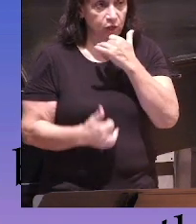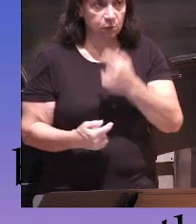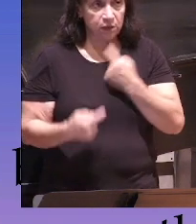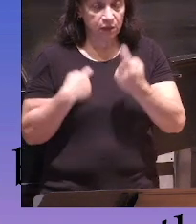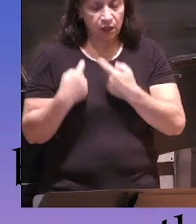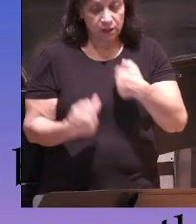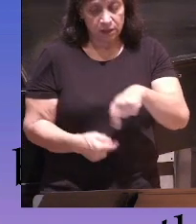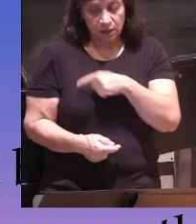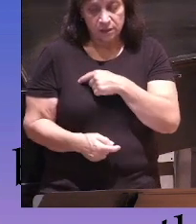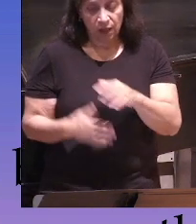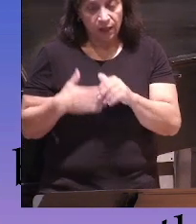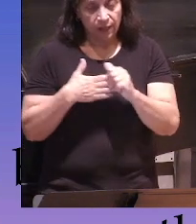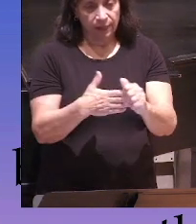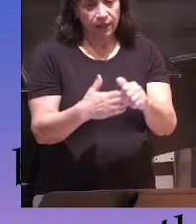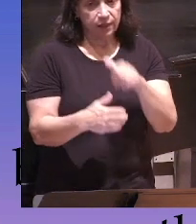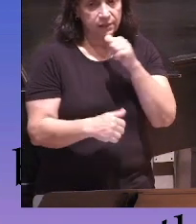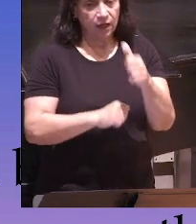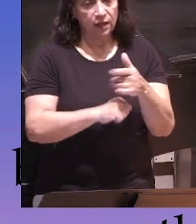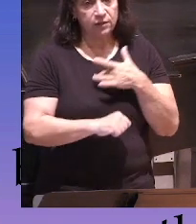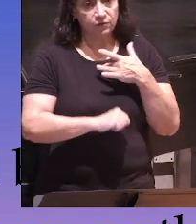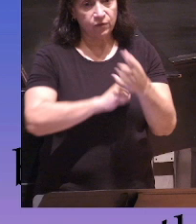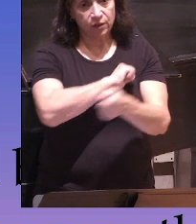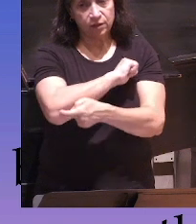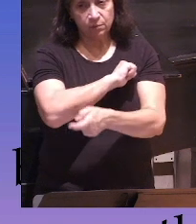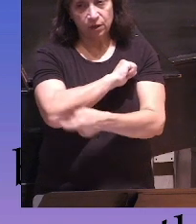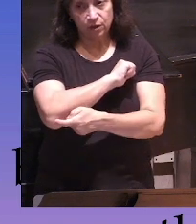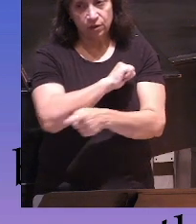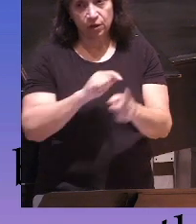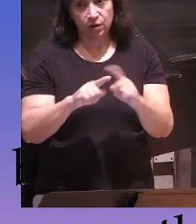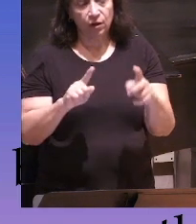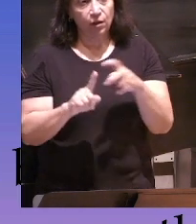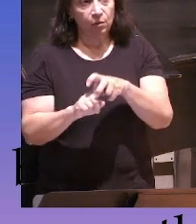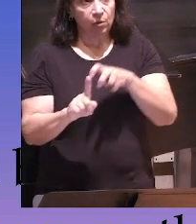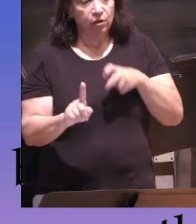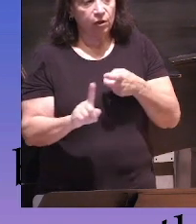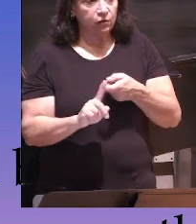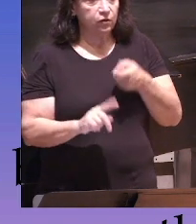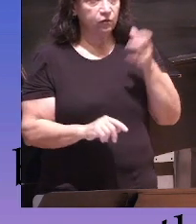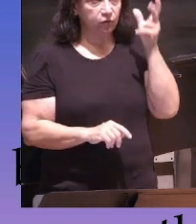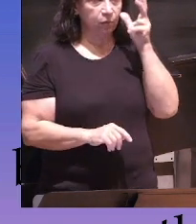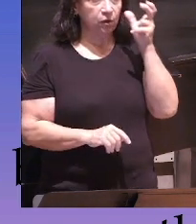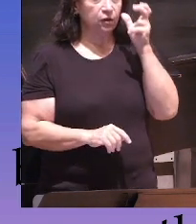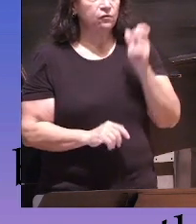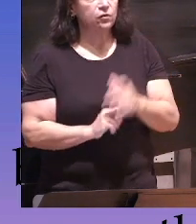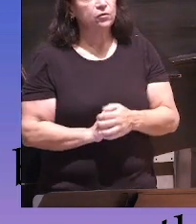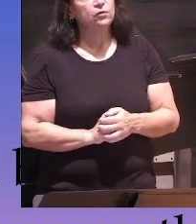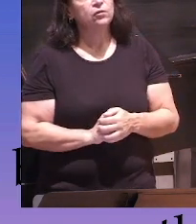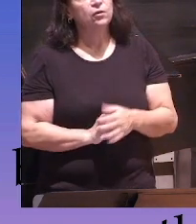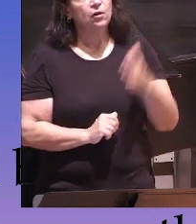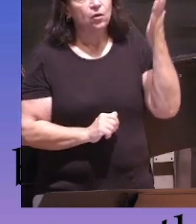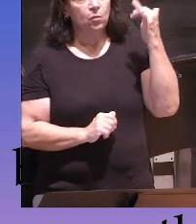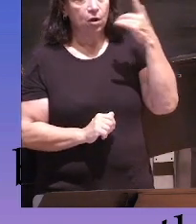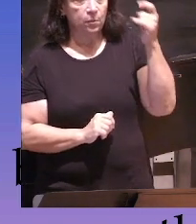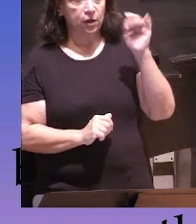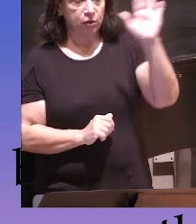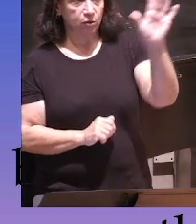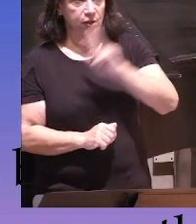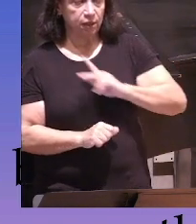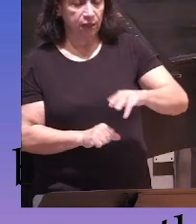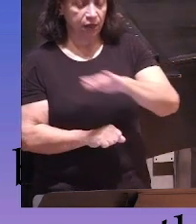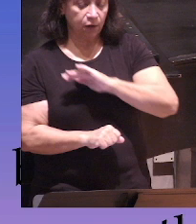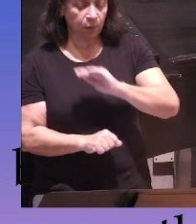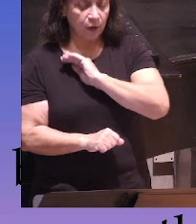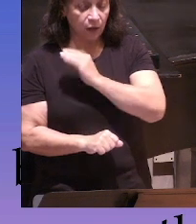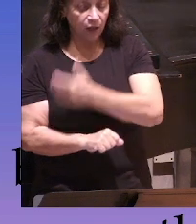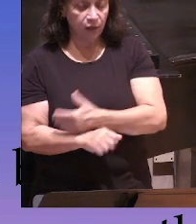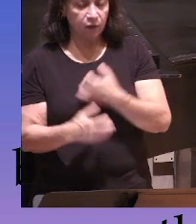trespass against us. And lead us not into temptation, but deliver us from evil. For thine is